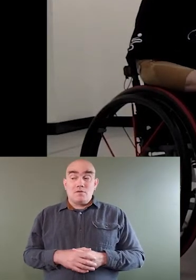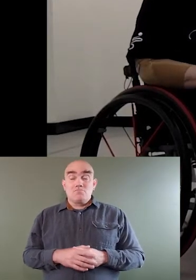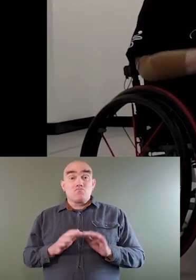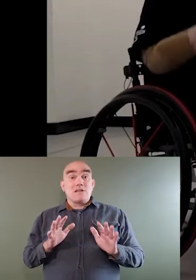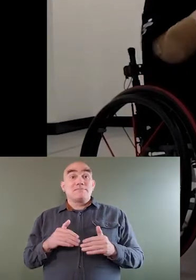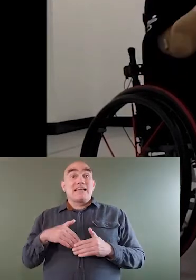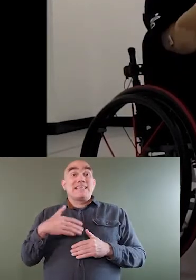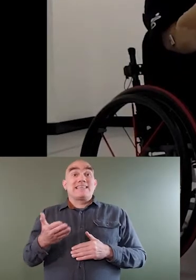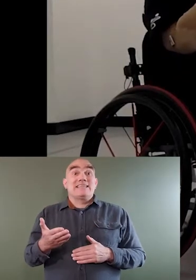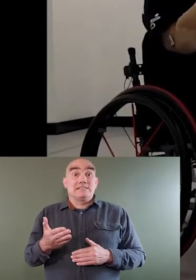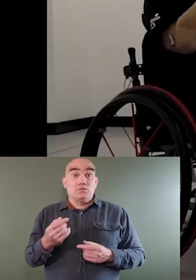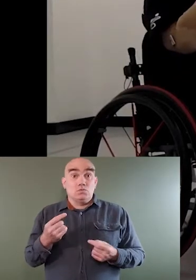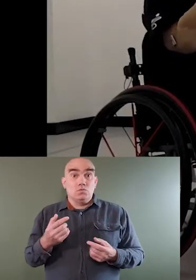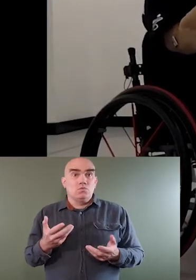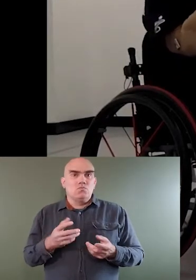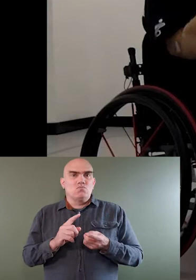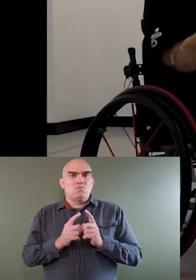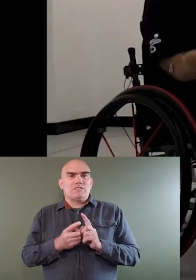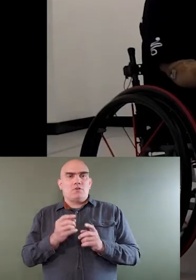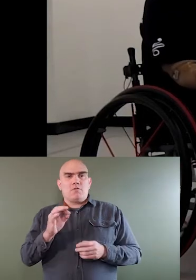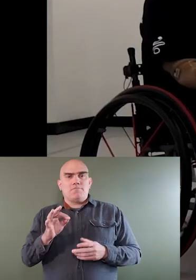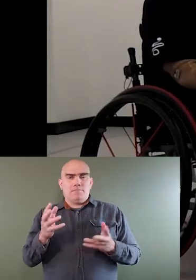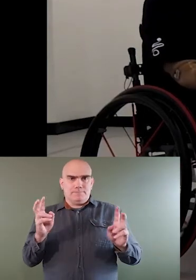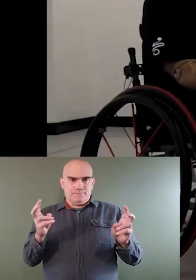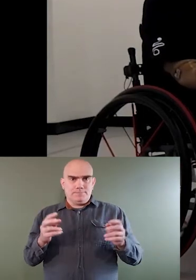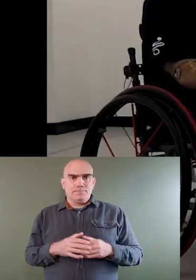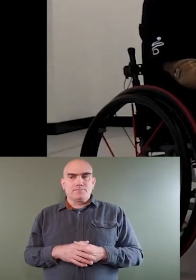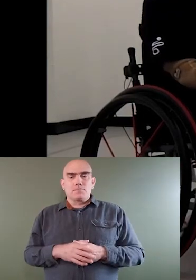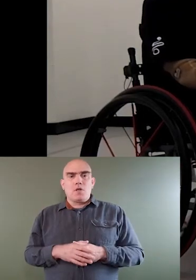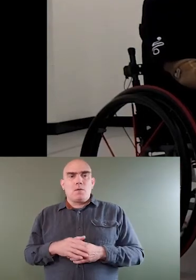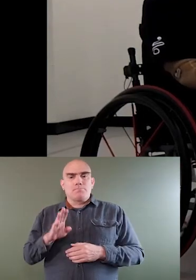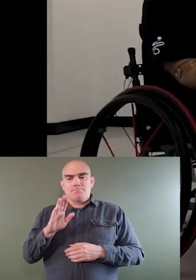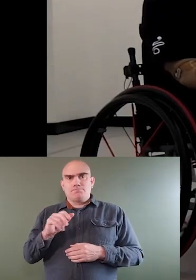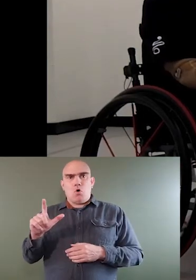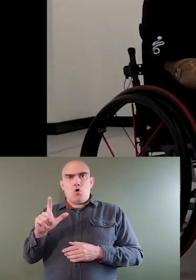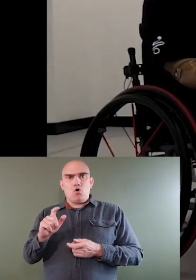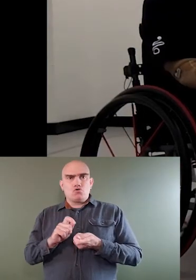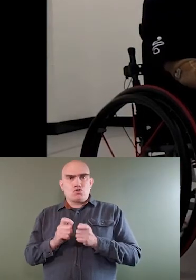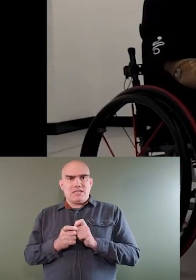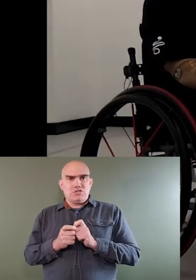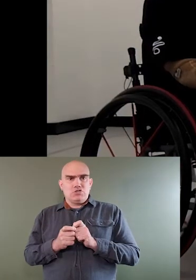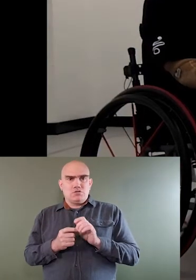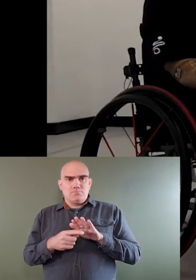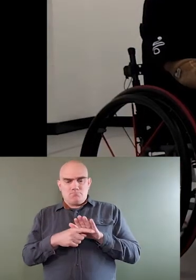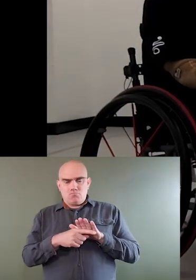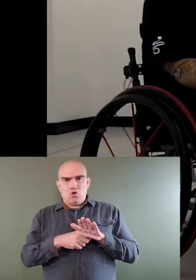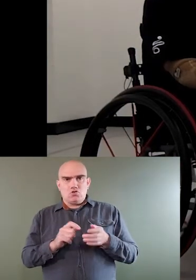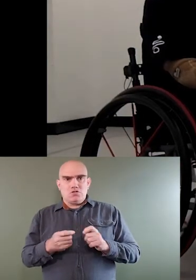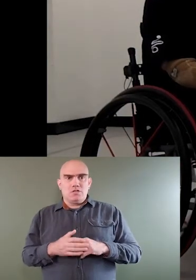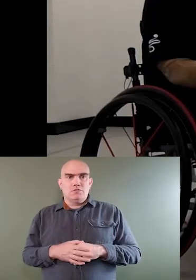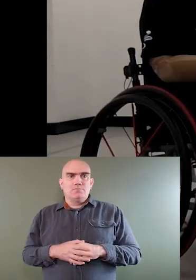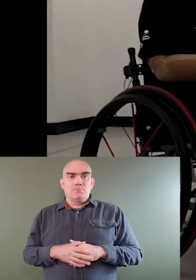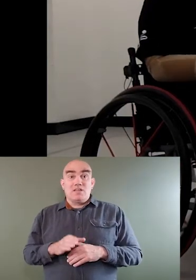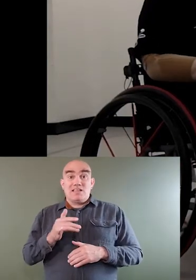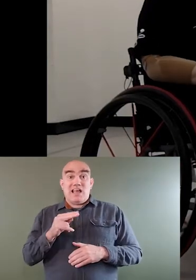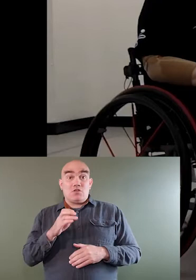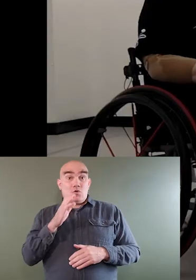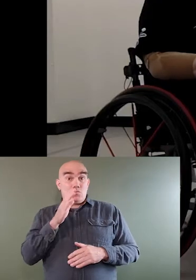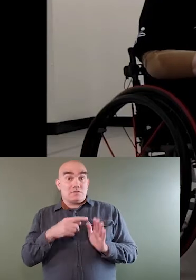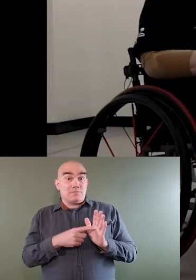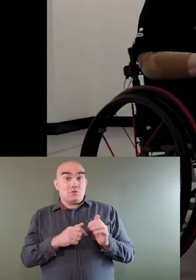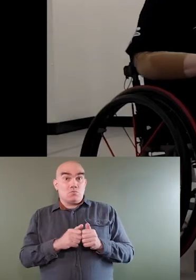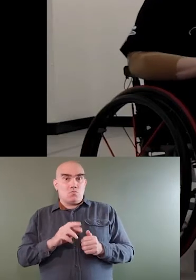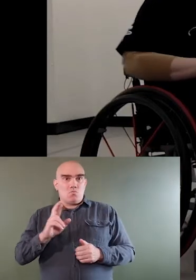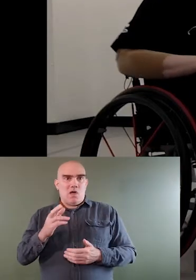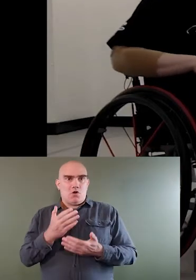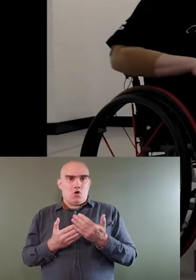Great. Our next step will do a translation for ball change. Catherine's going to demonstrate with her right arm